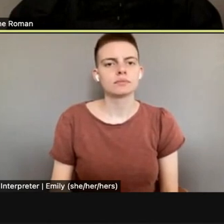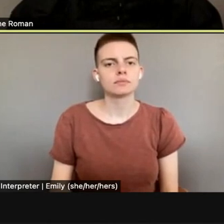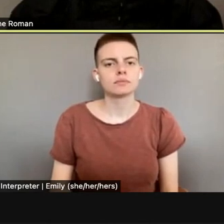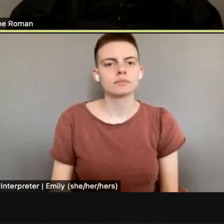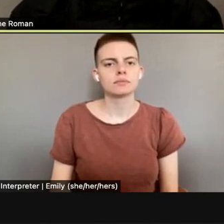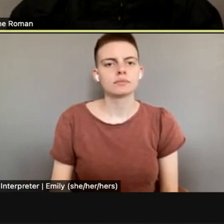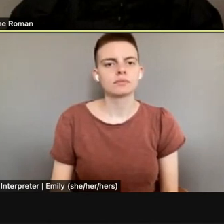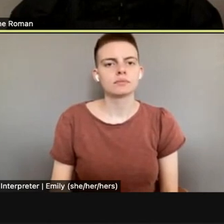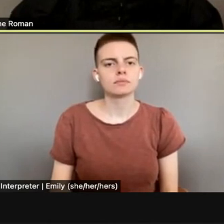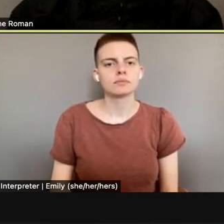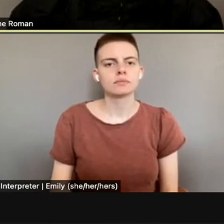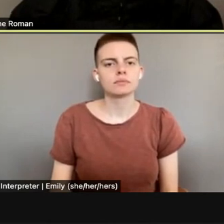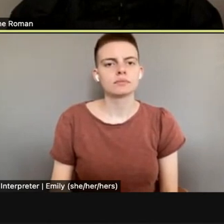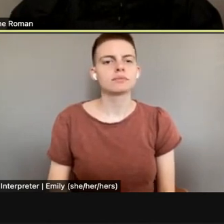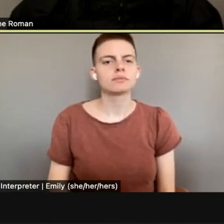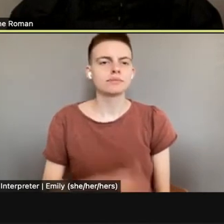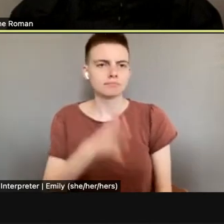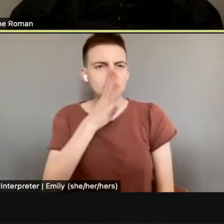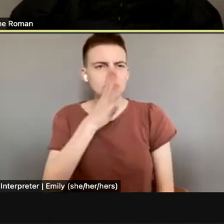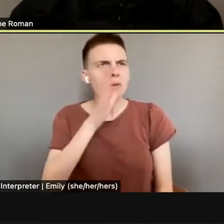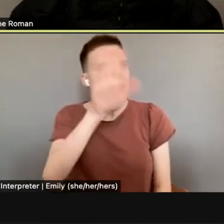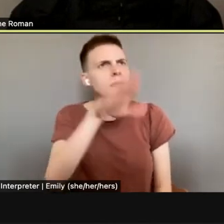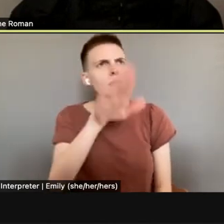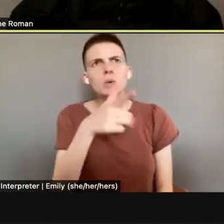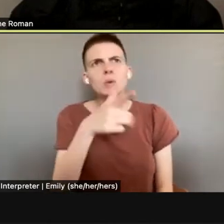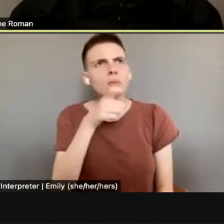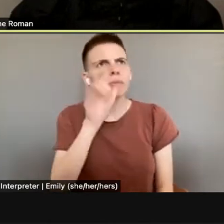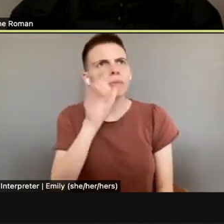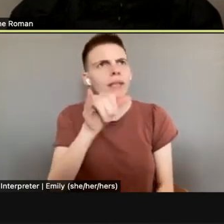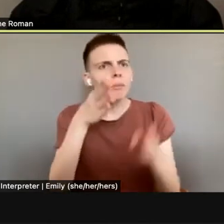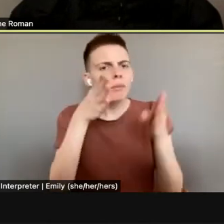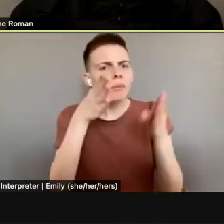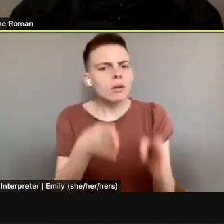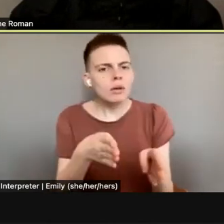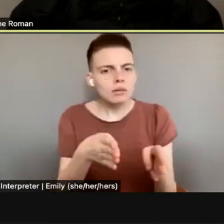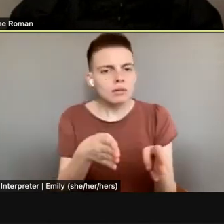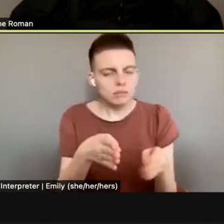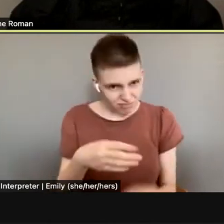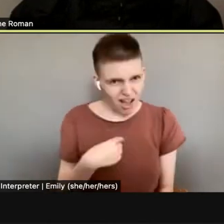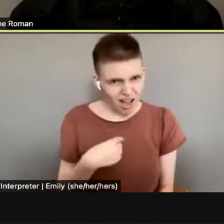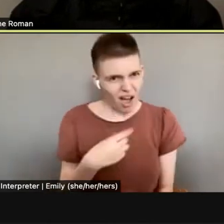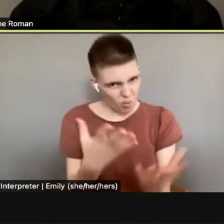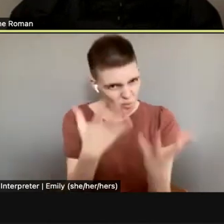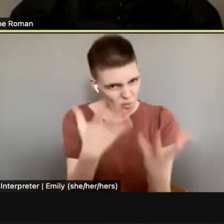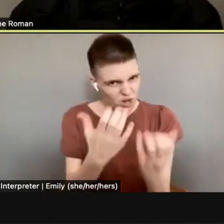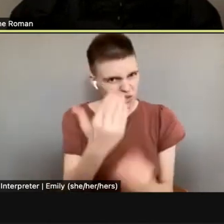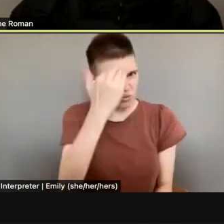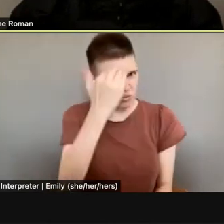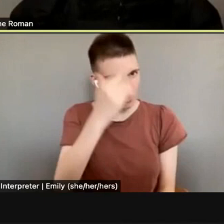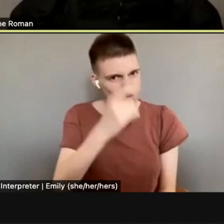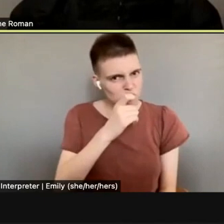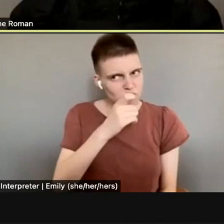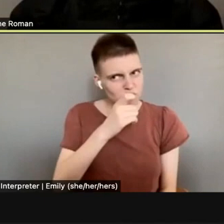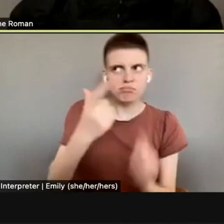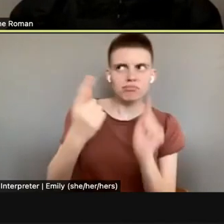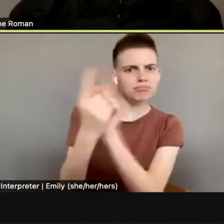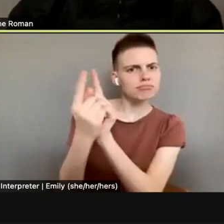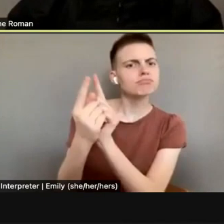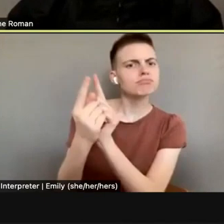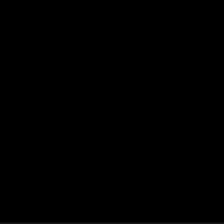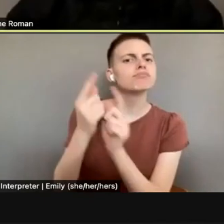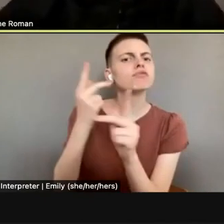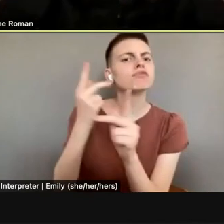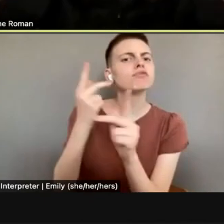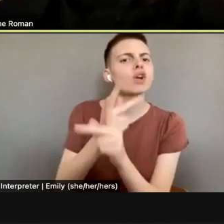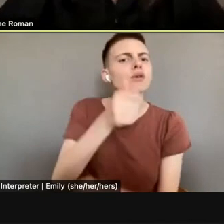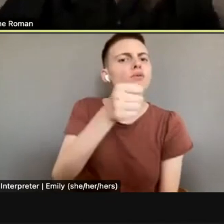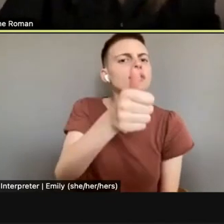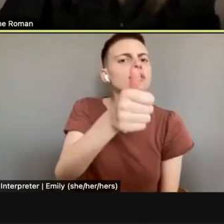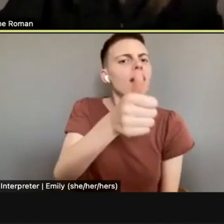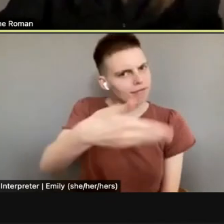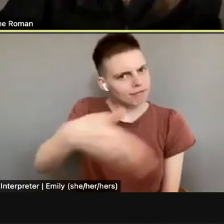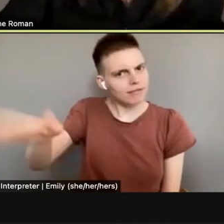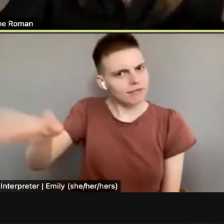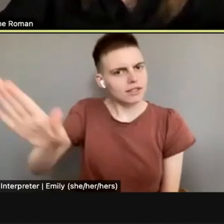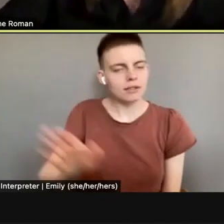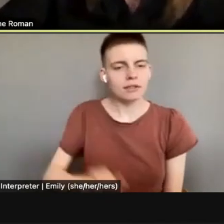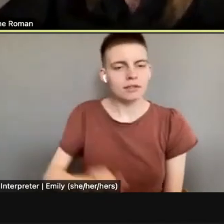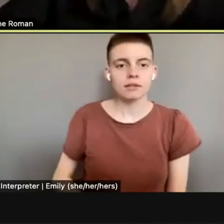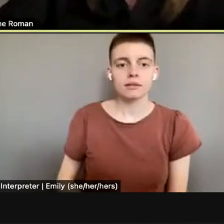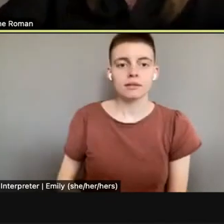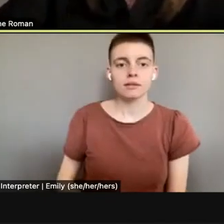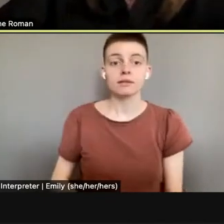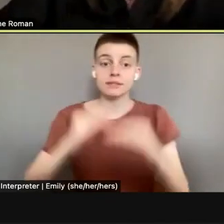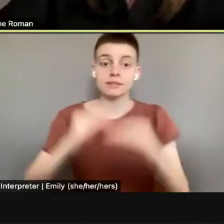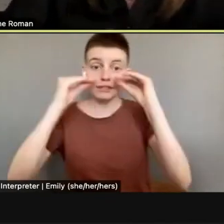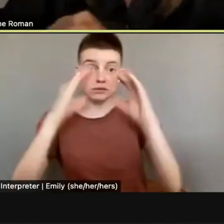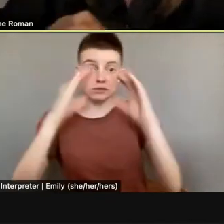Anyway, who is that person? I would like you to be able to talk to that person and find out. Yeah. No. Are they a safe